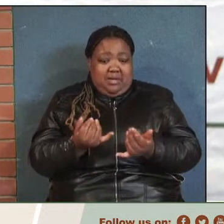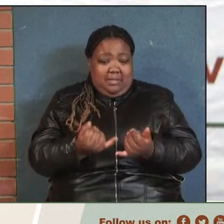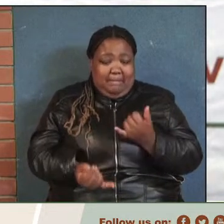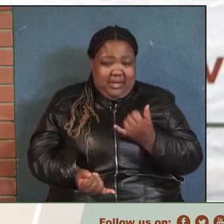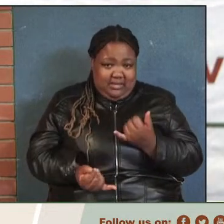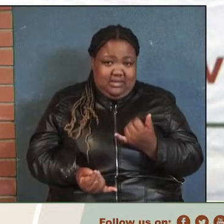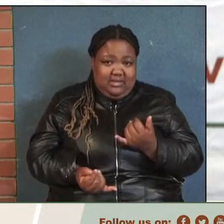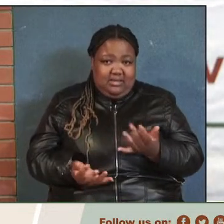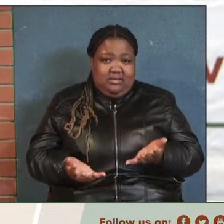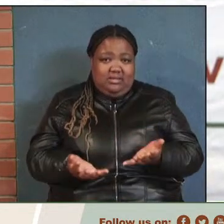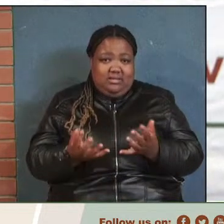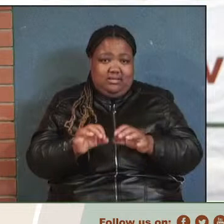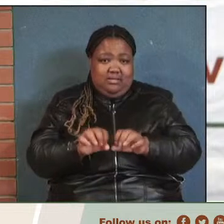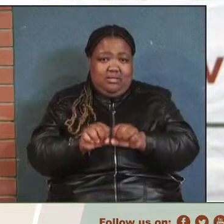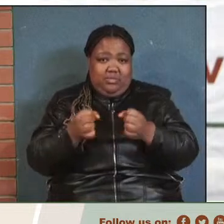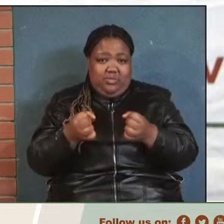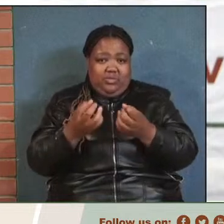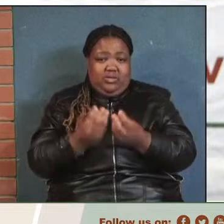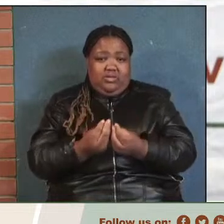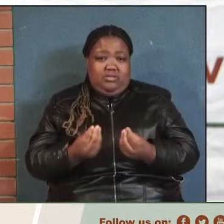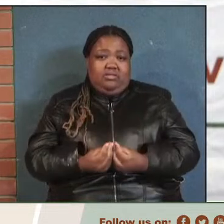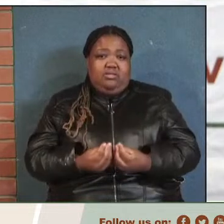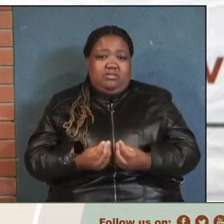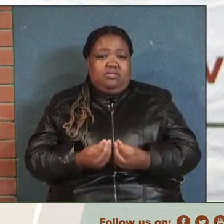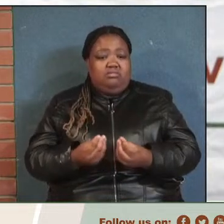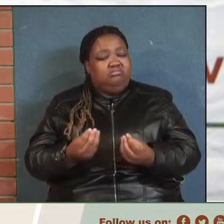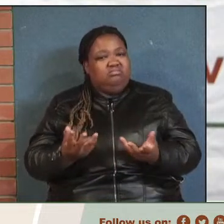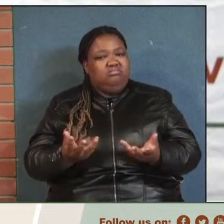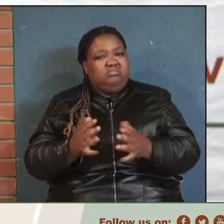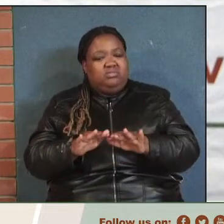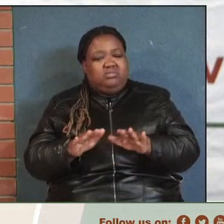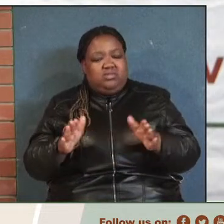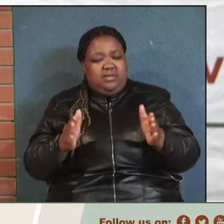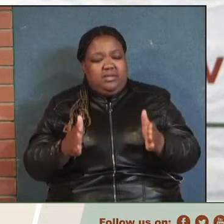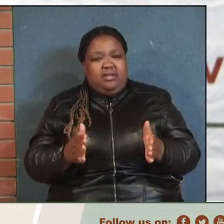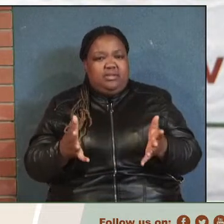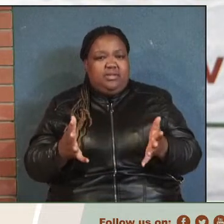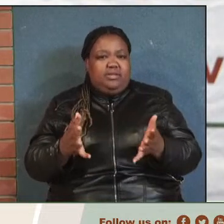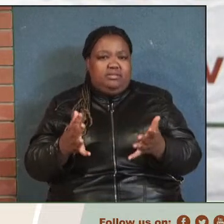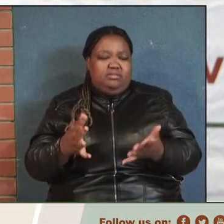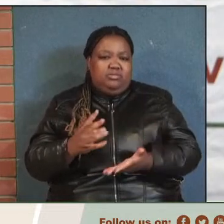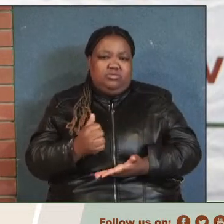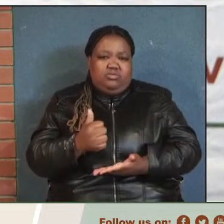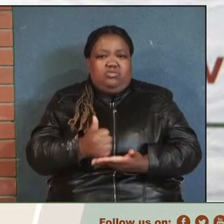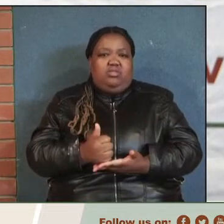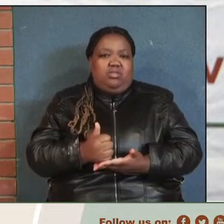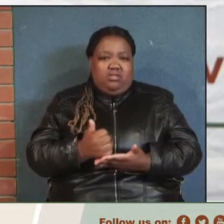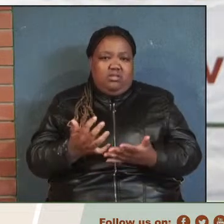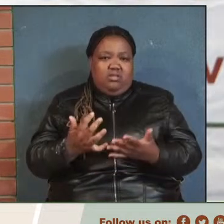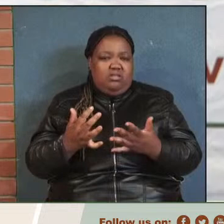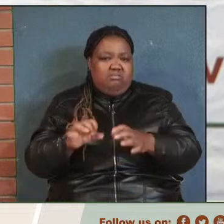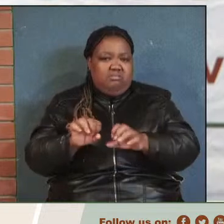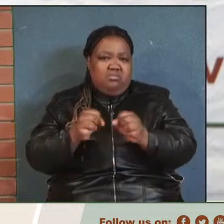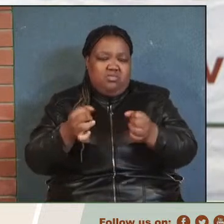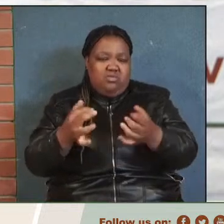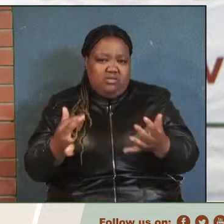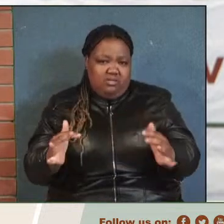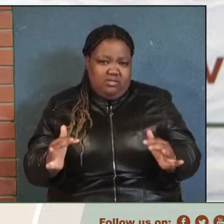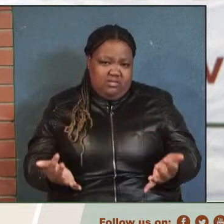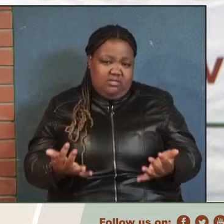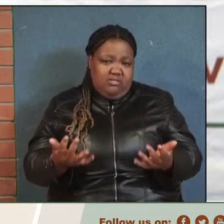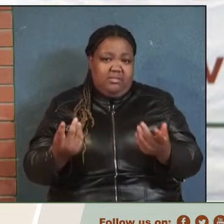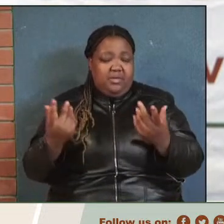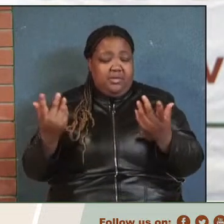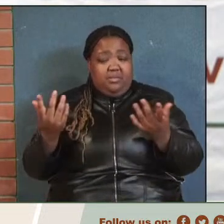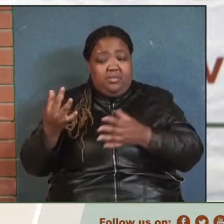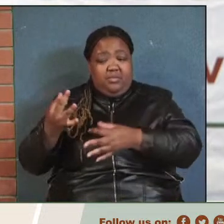mistakenly broke something that belongs to their school, pay if their parents are not working or they are not financially stable?